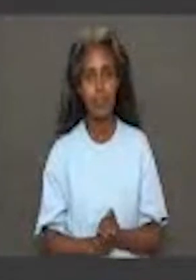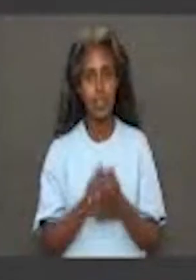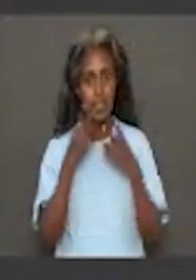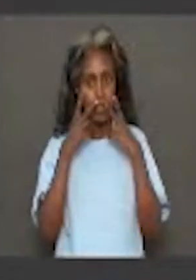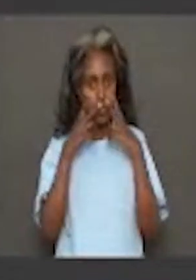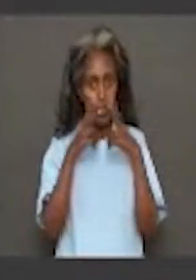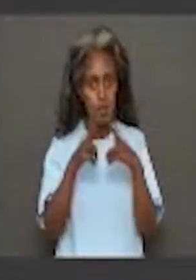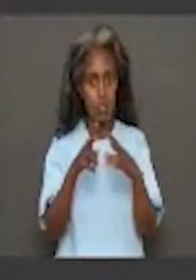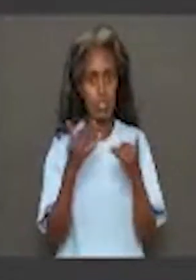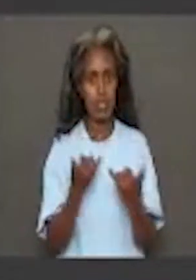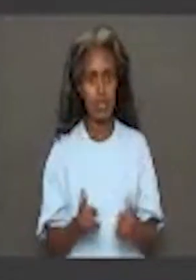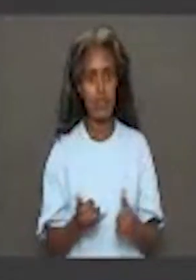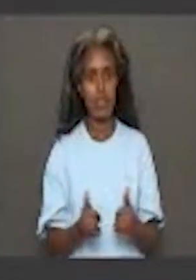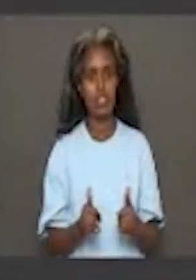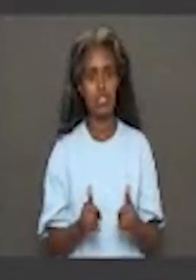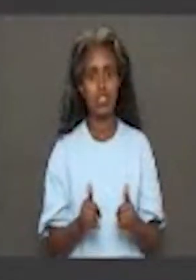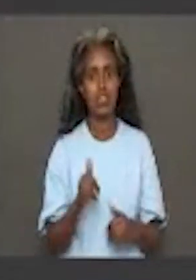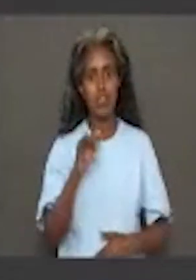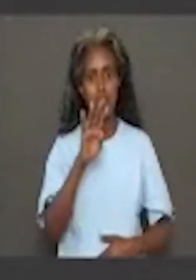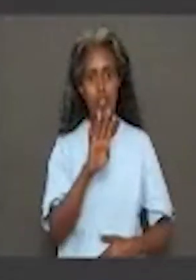Let us look at the fraction